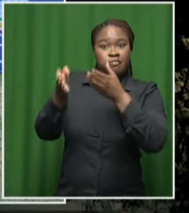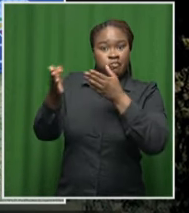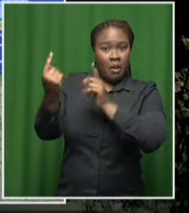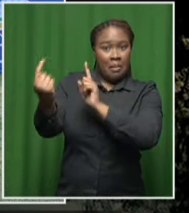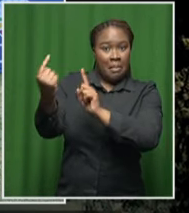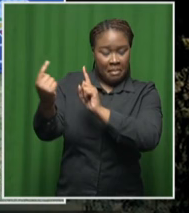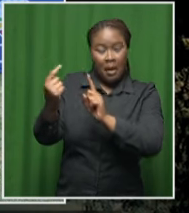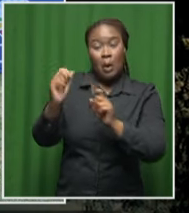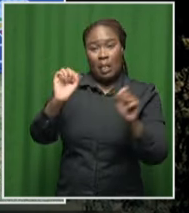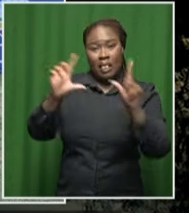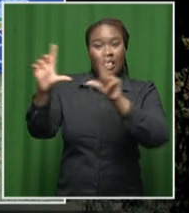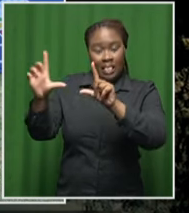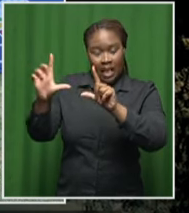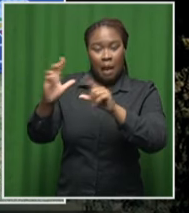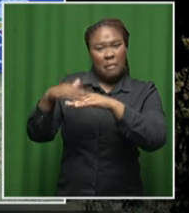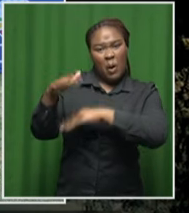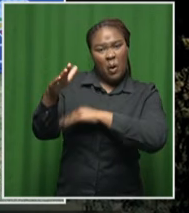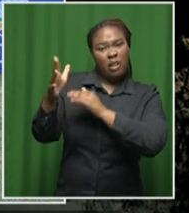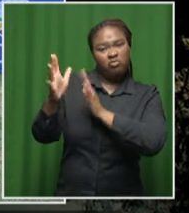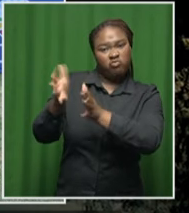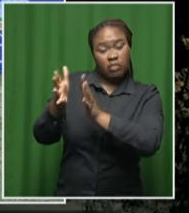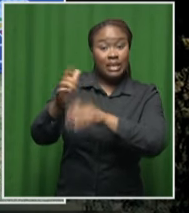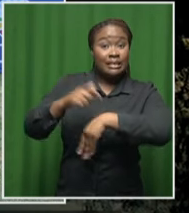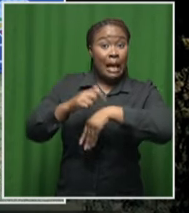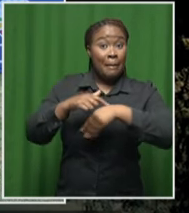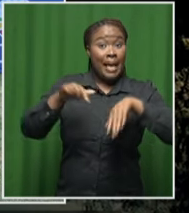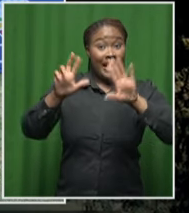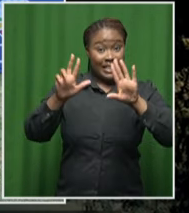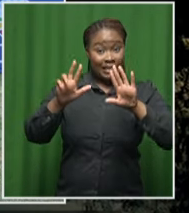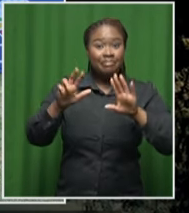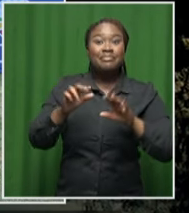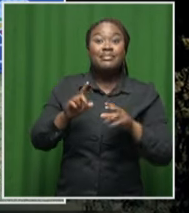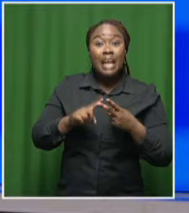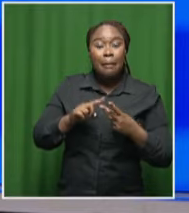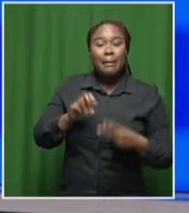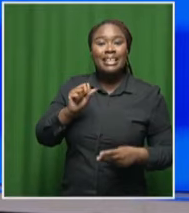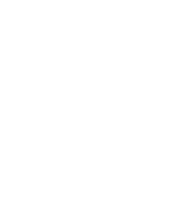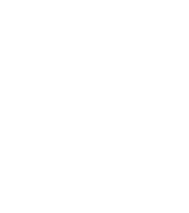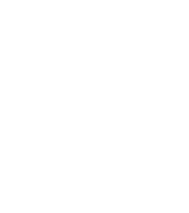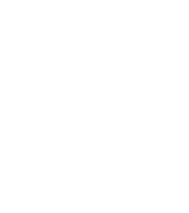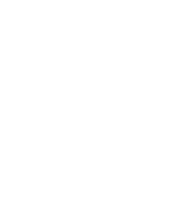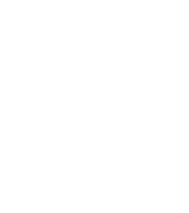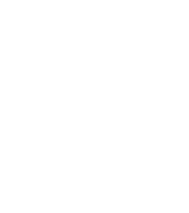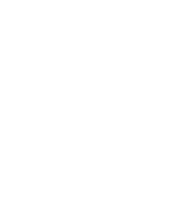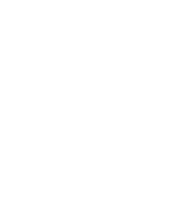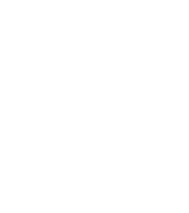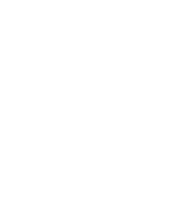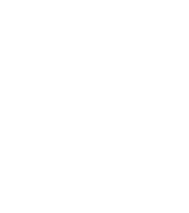conversation later on at around 8 o'clock. SK will join us at 9 o'clock.